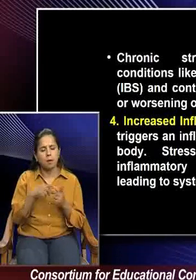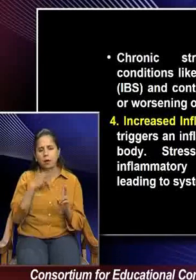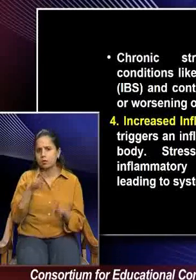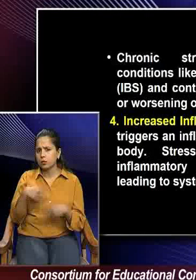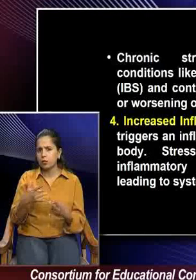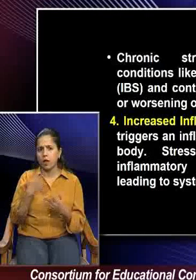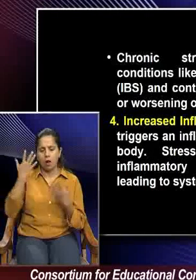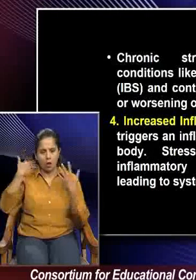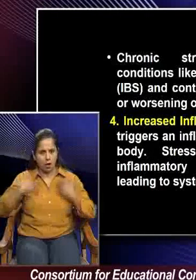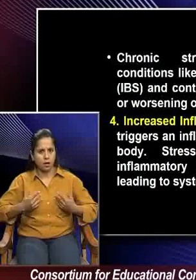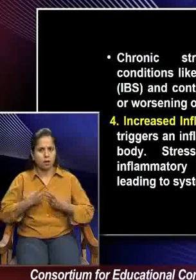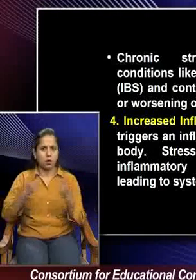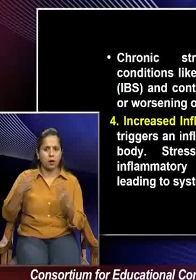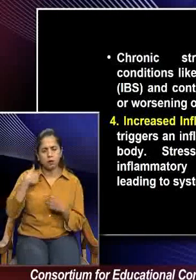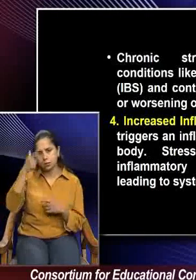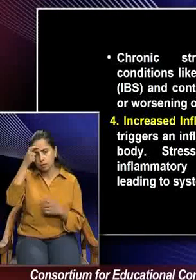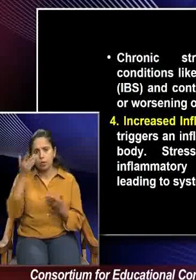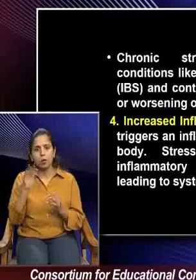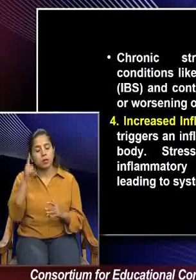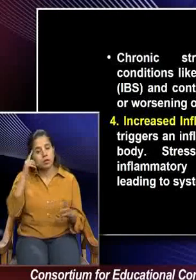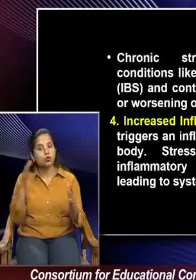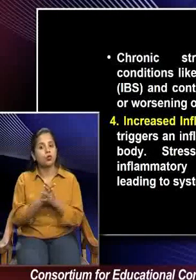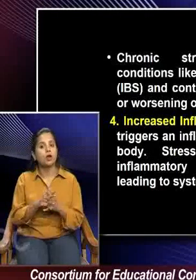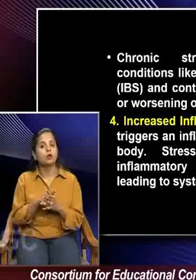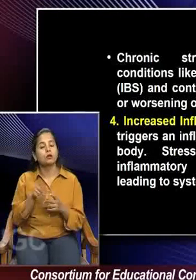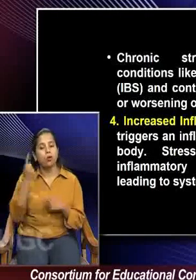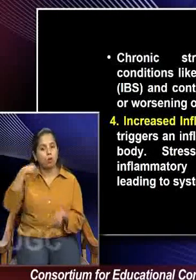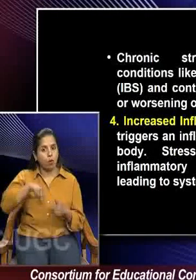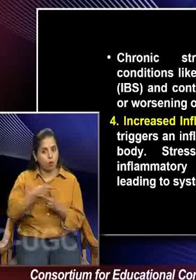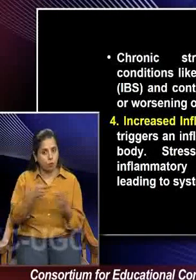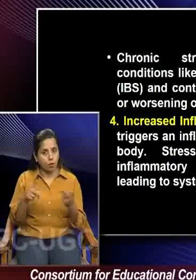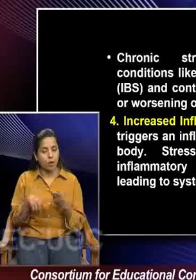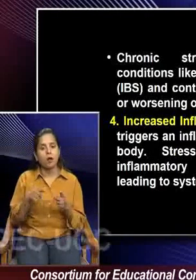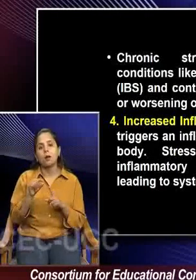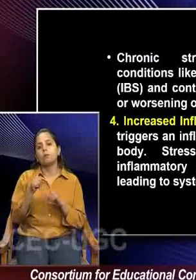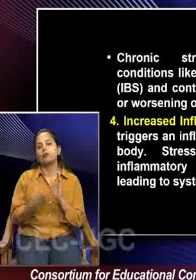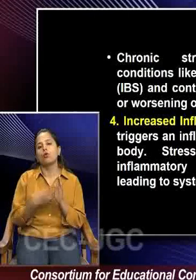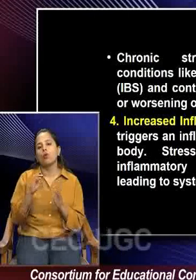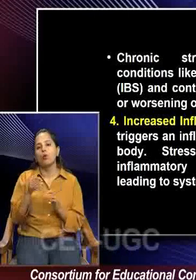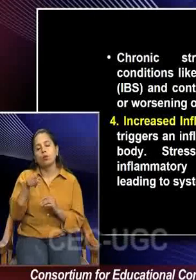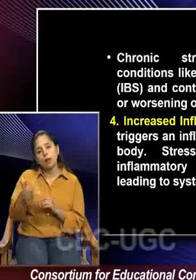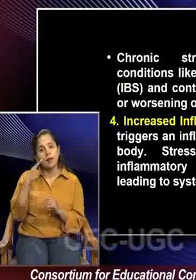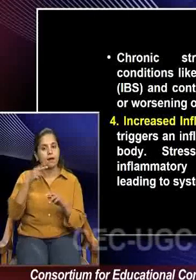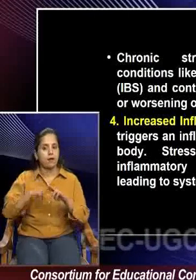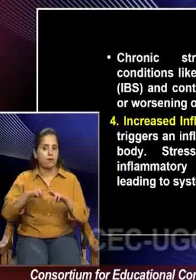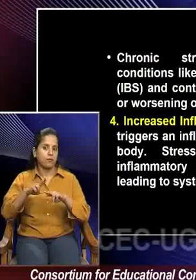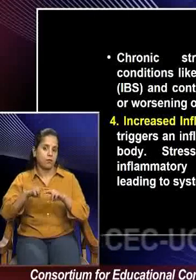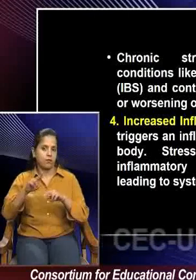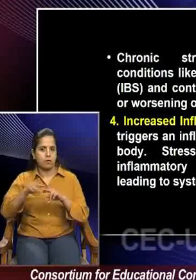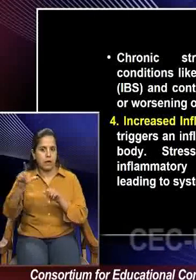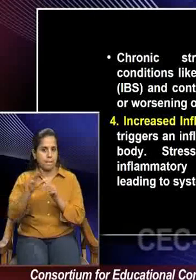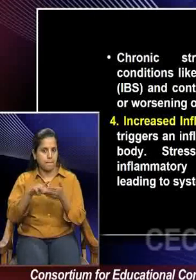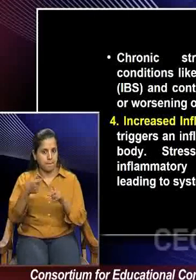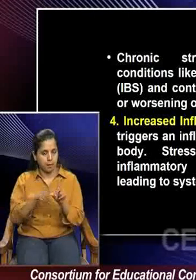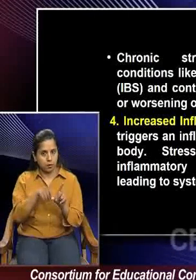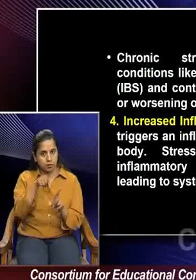in the body. The stress hormones and pro-inflammatory are released,